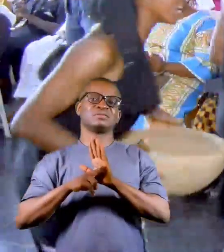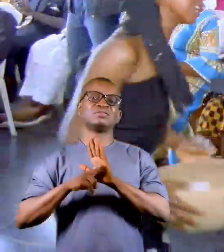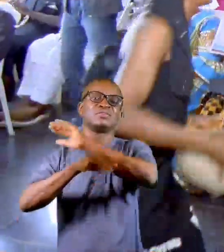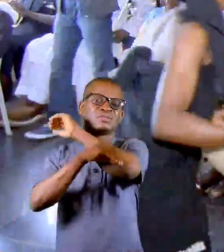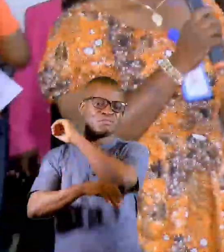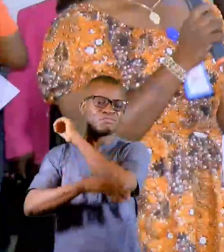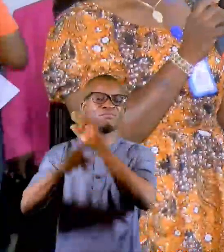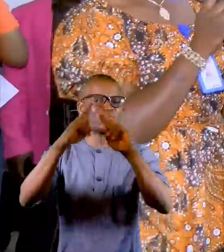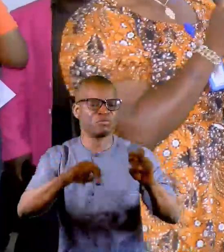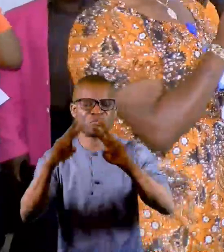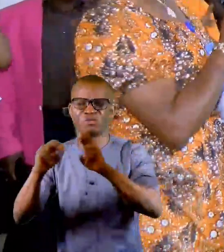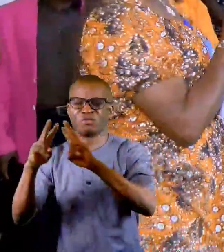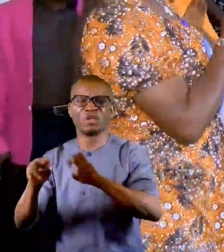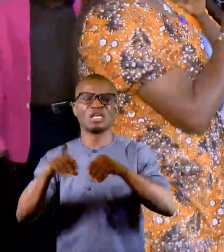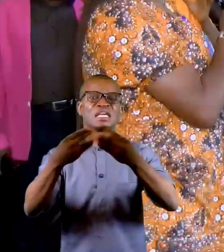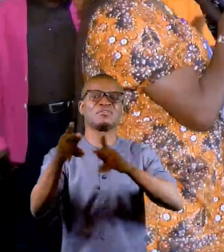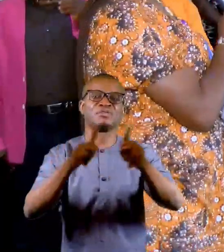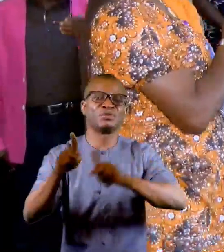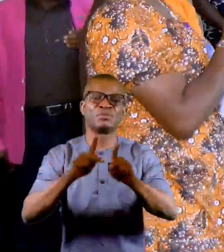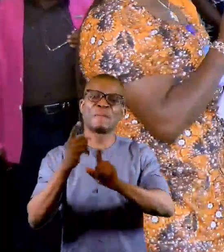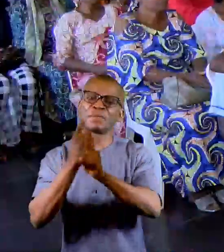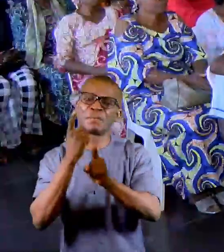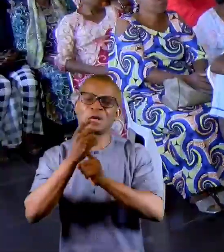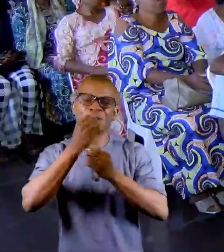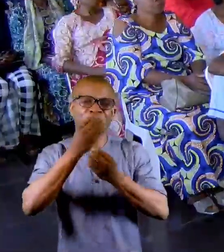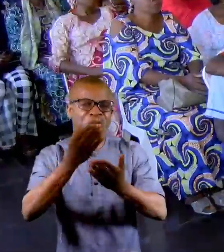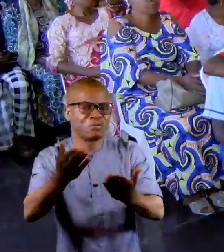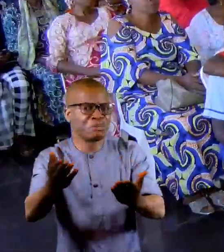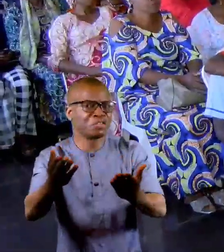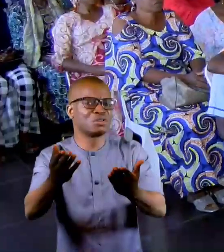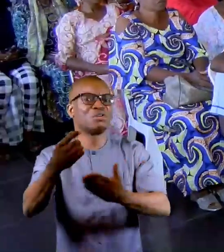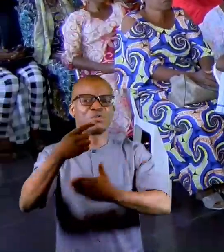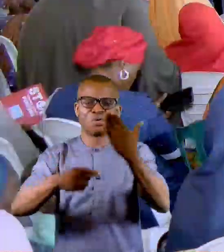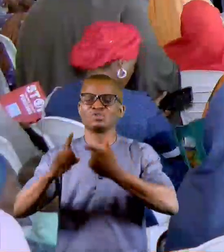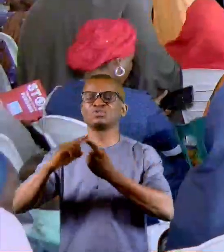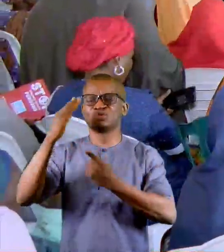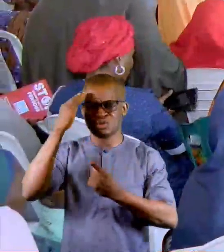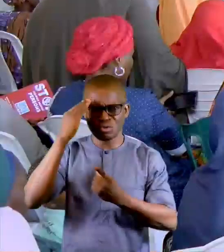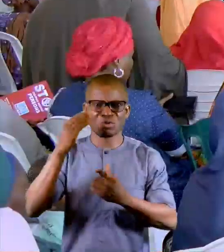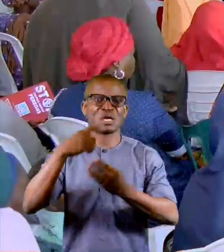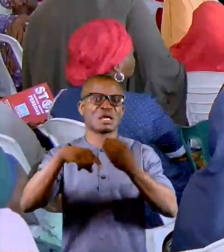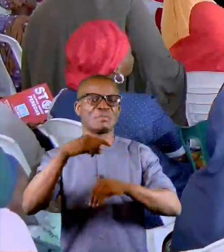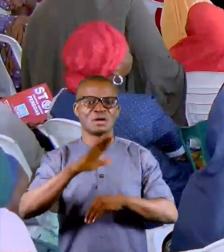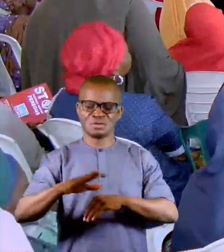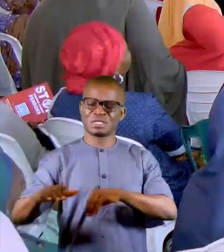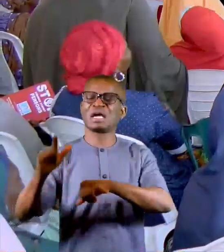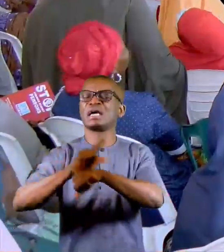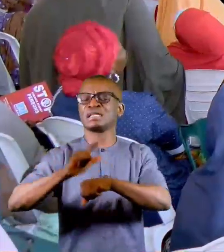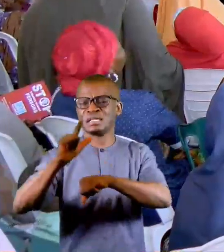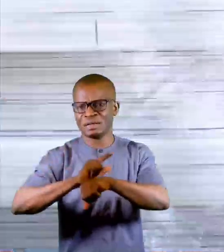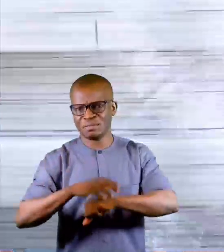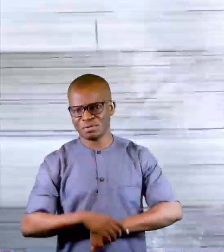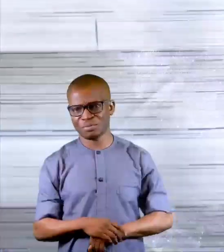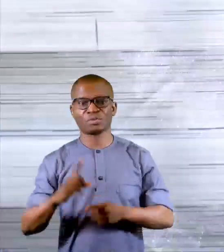grassroots, giving people the adequate information they need to know concerning child